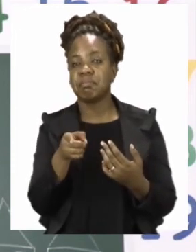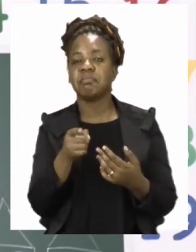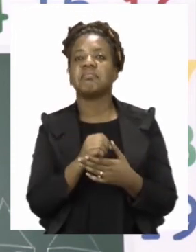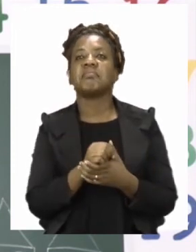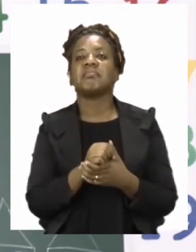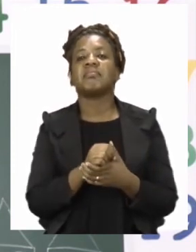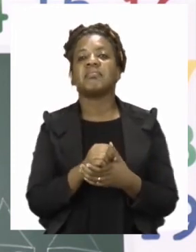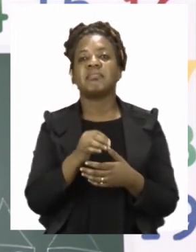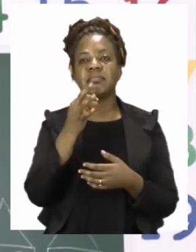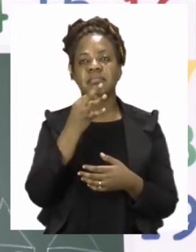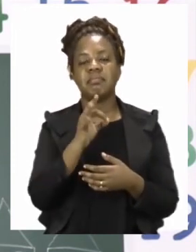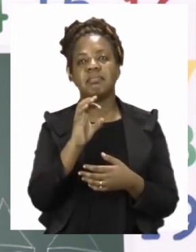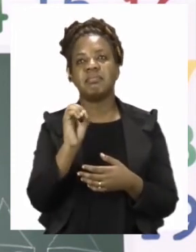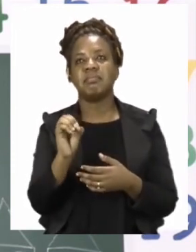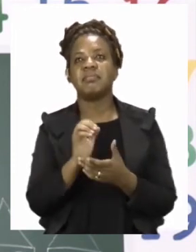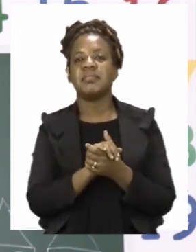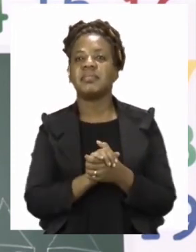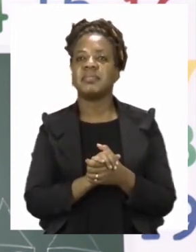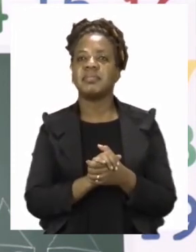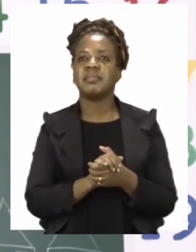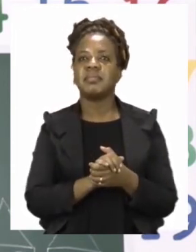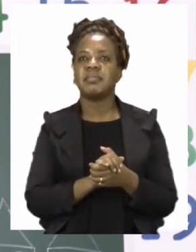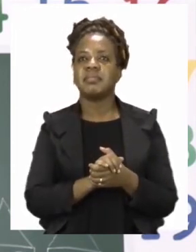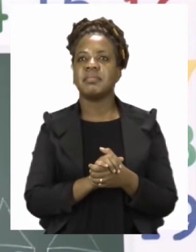carefully and write our 44,